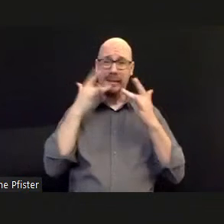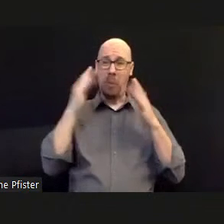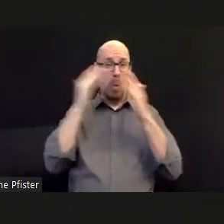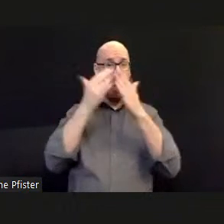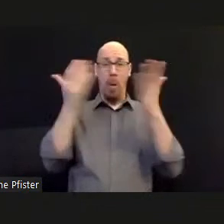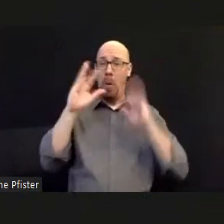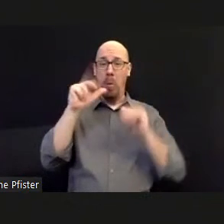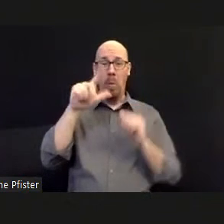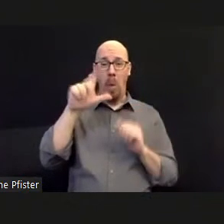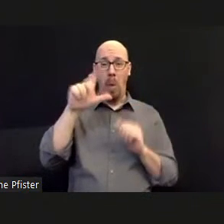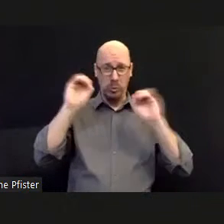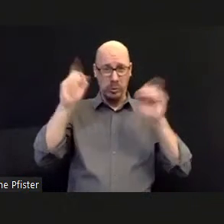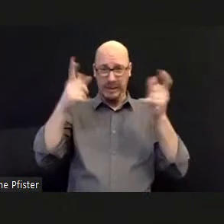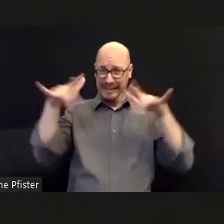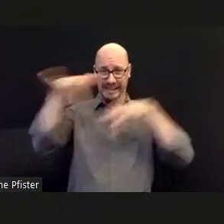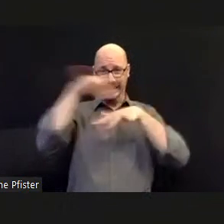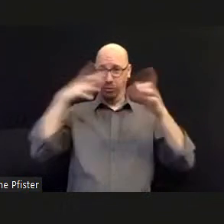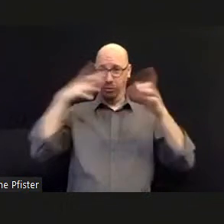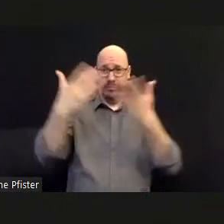only deaf